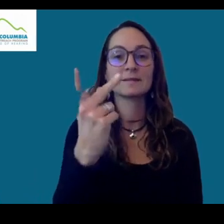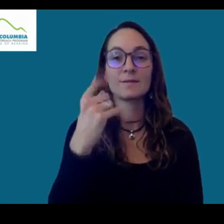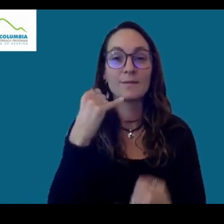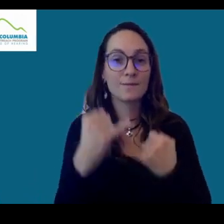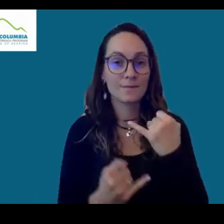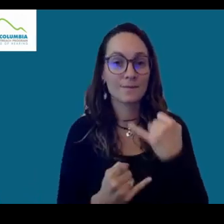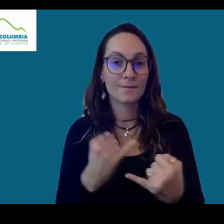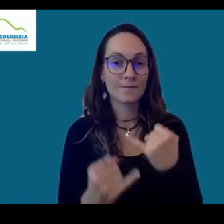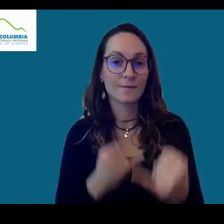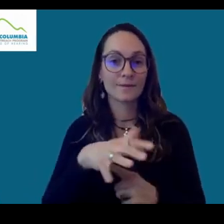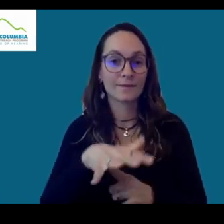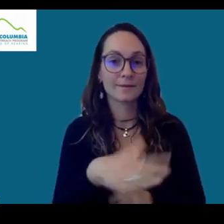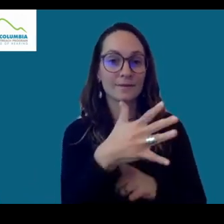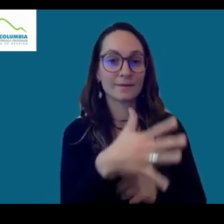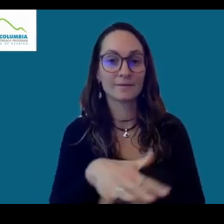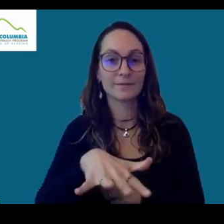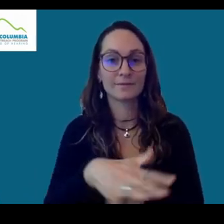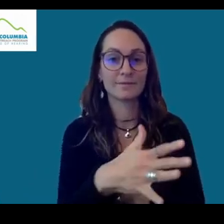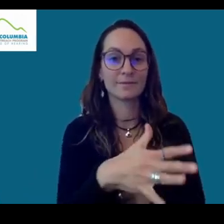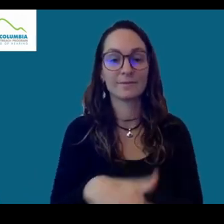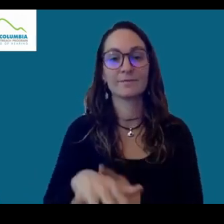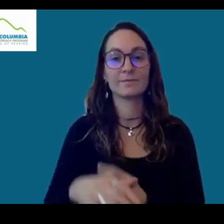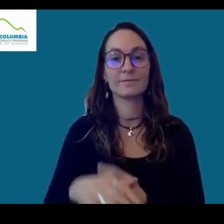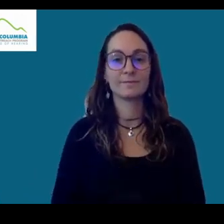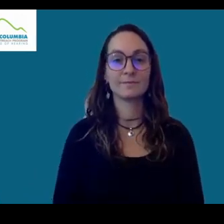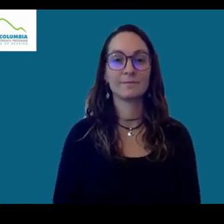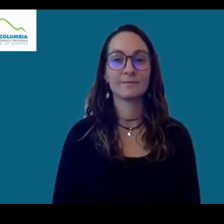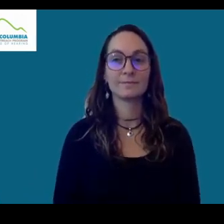I see the orange leaf.